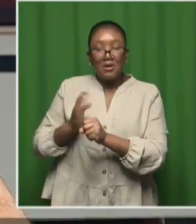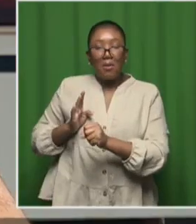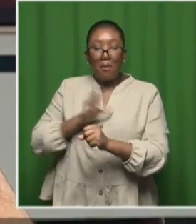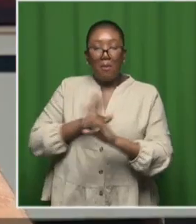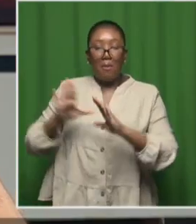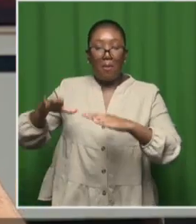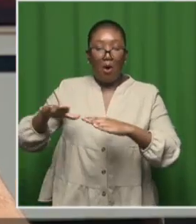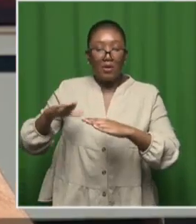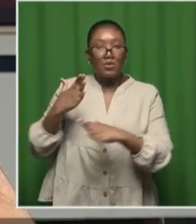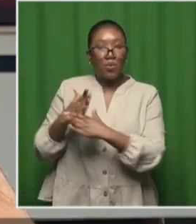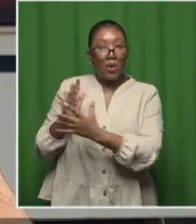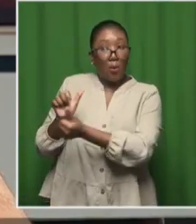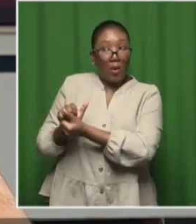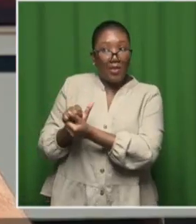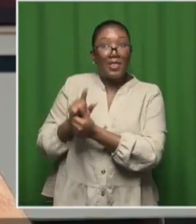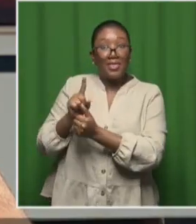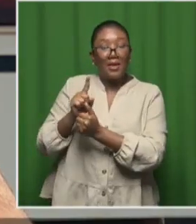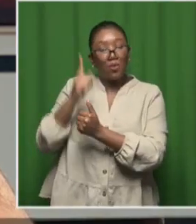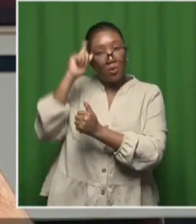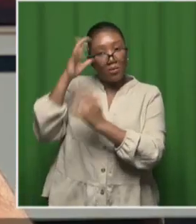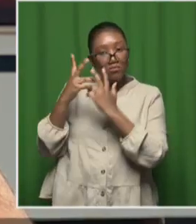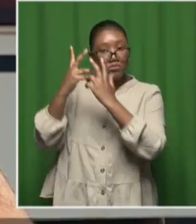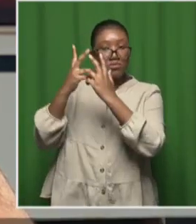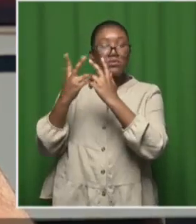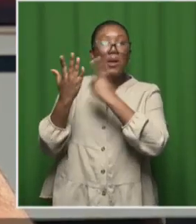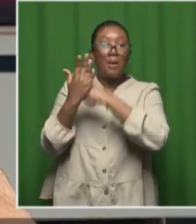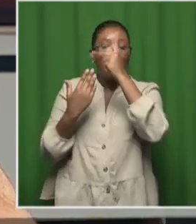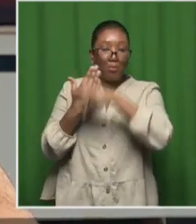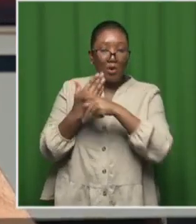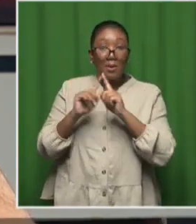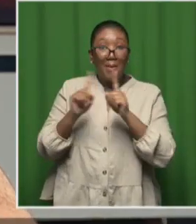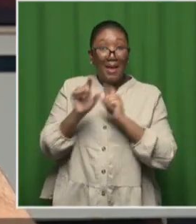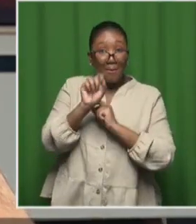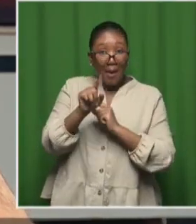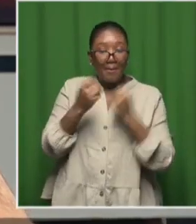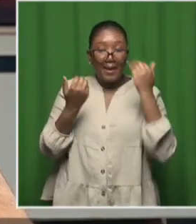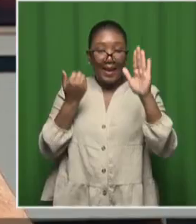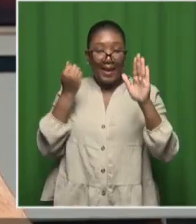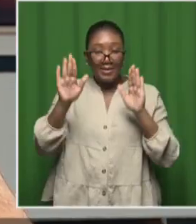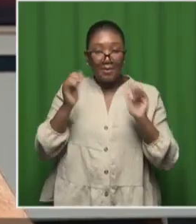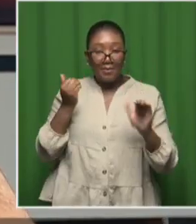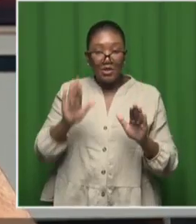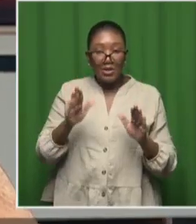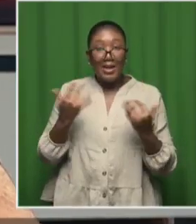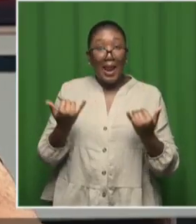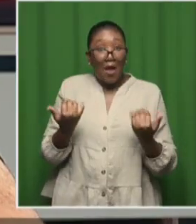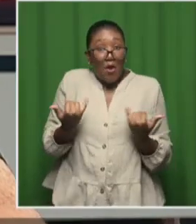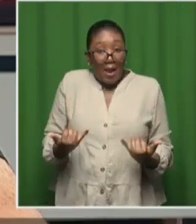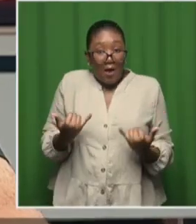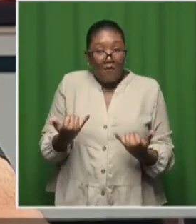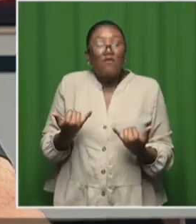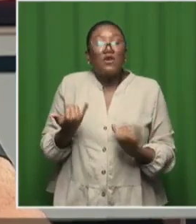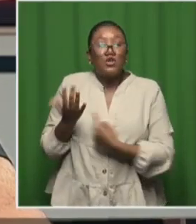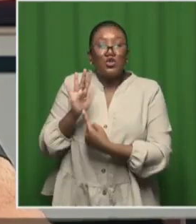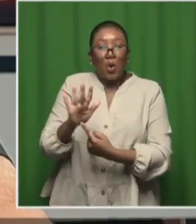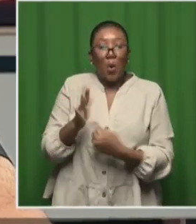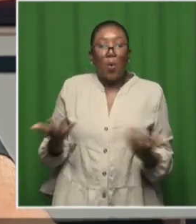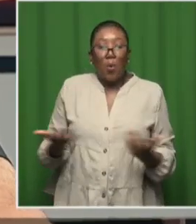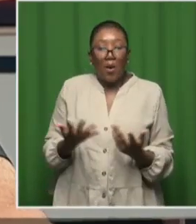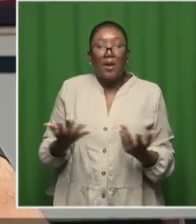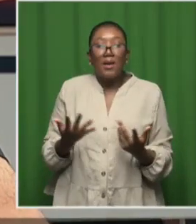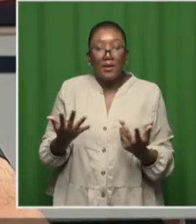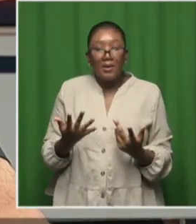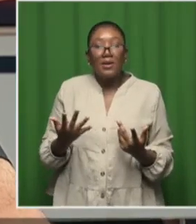this project. On this specific exhibition, which is currently on show at the Spear Estate in